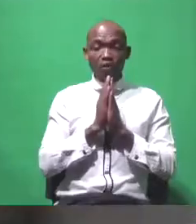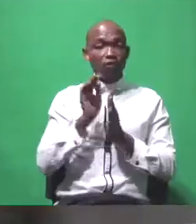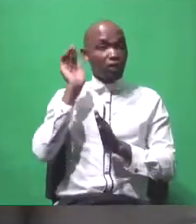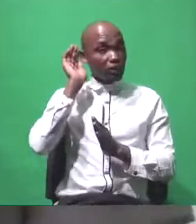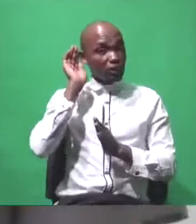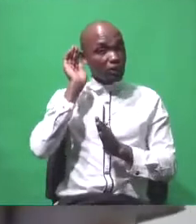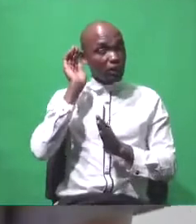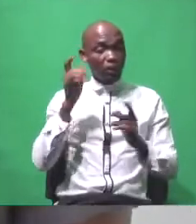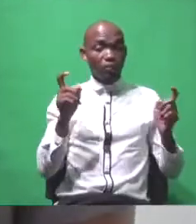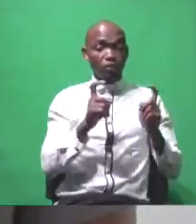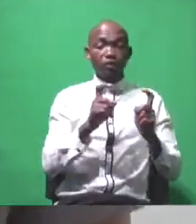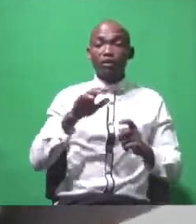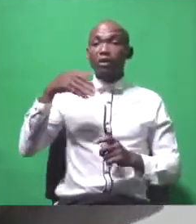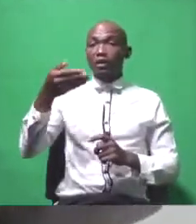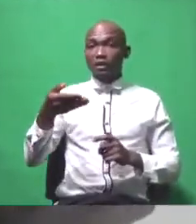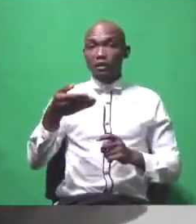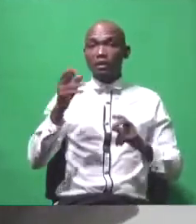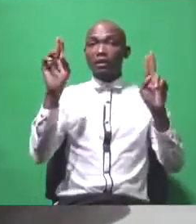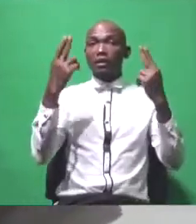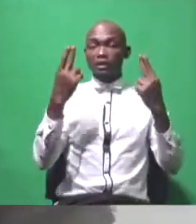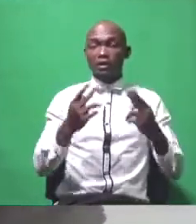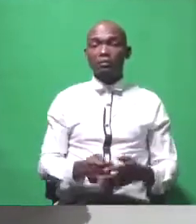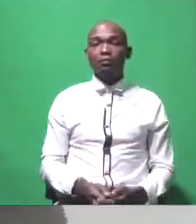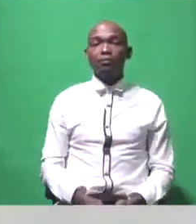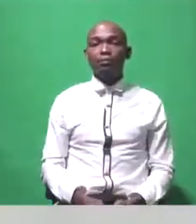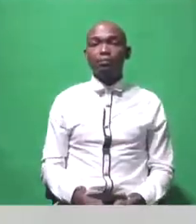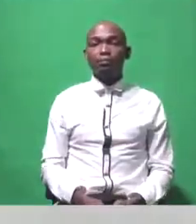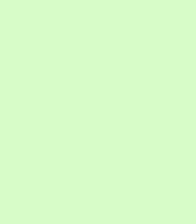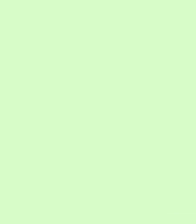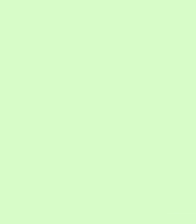thank you for listening. See you to the next lesson.